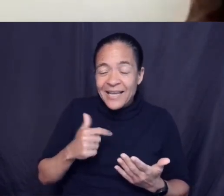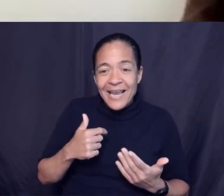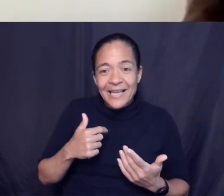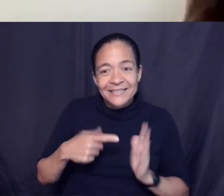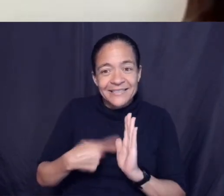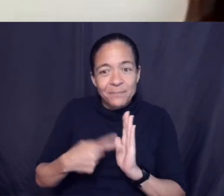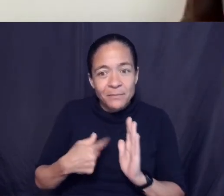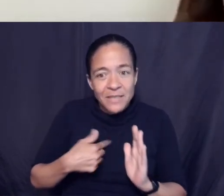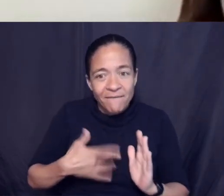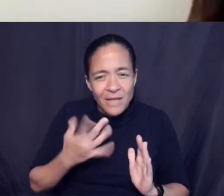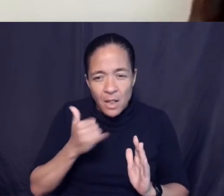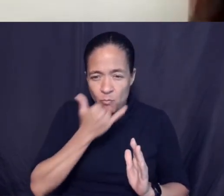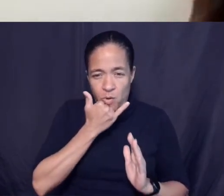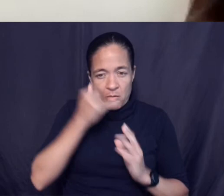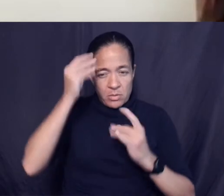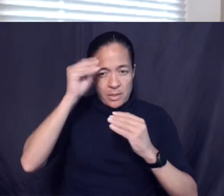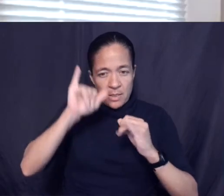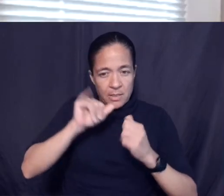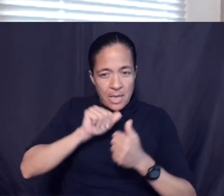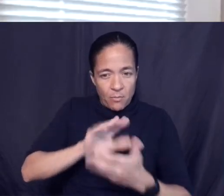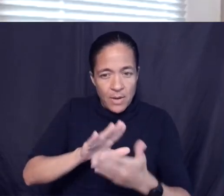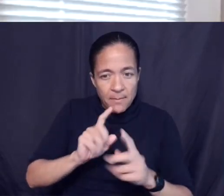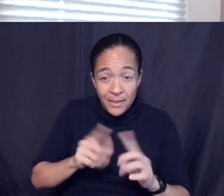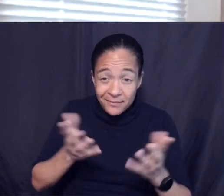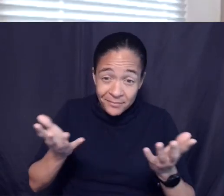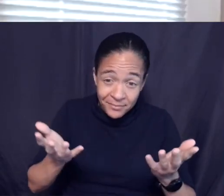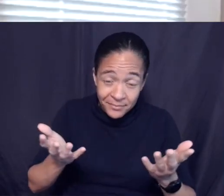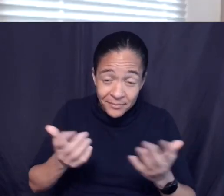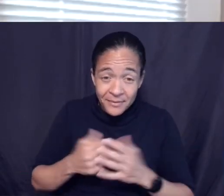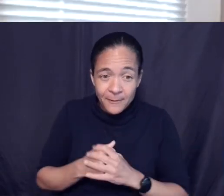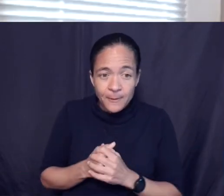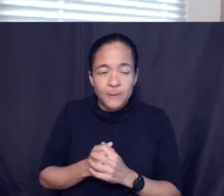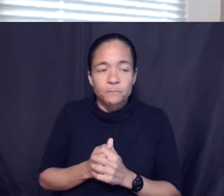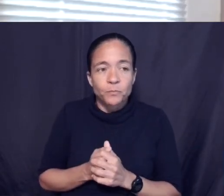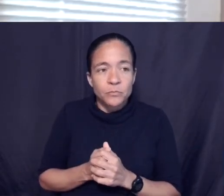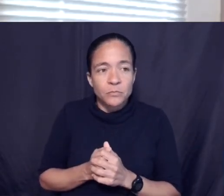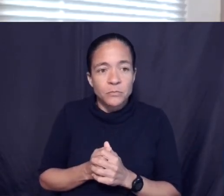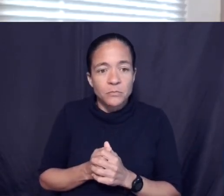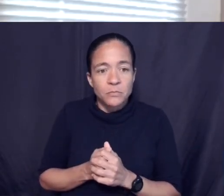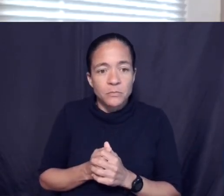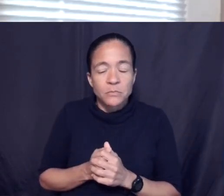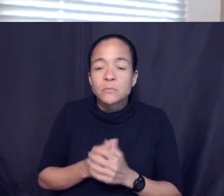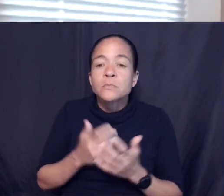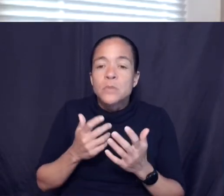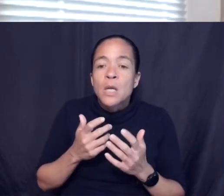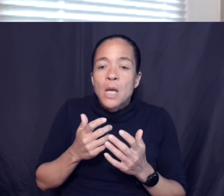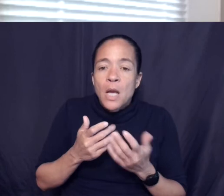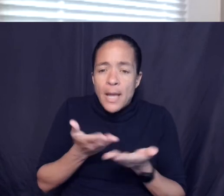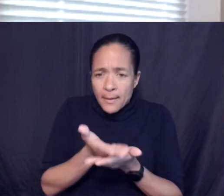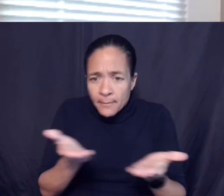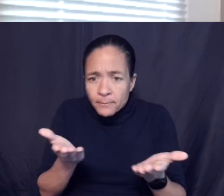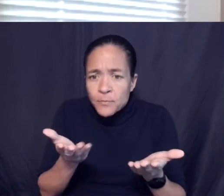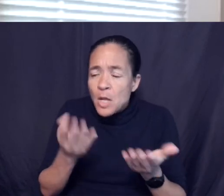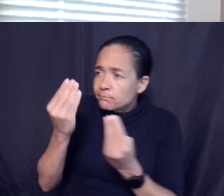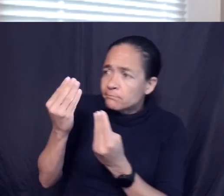And that's where we are. Yeah. What do you think, what do you want doctors to know about CMV? Maybe a